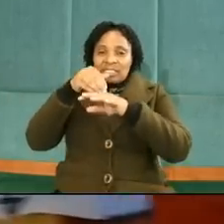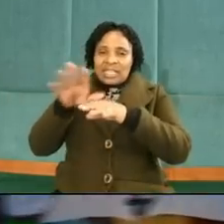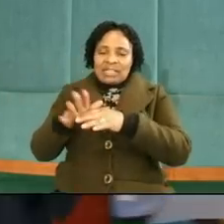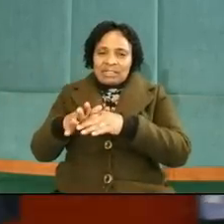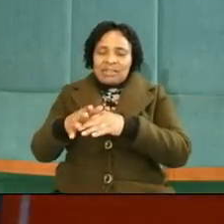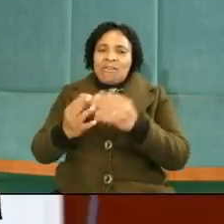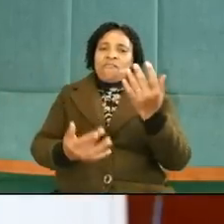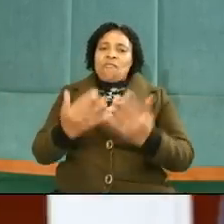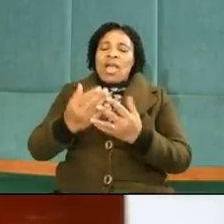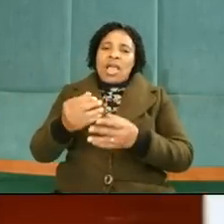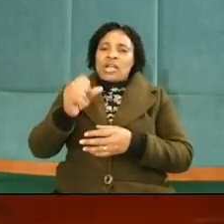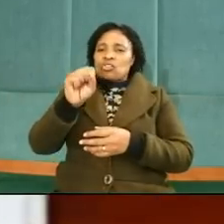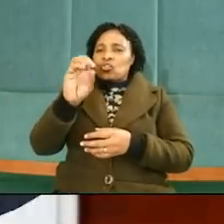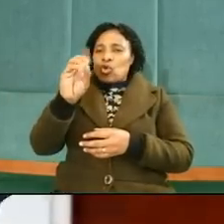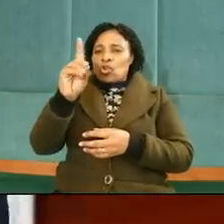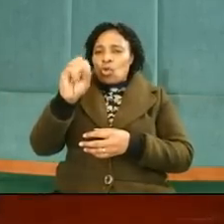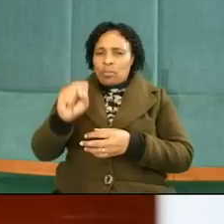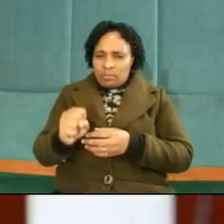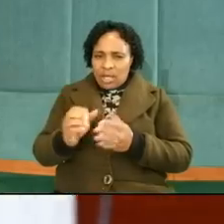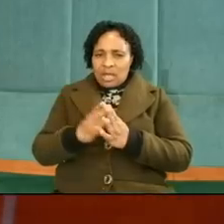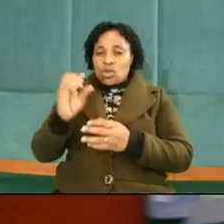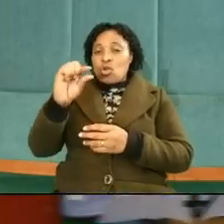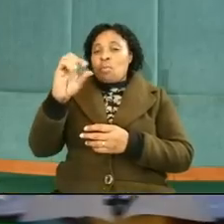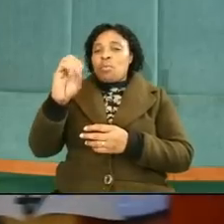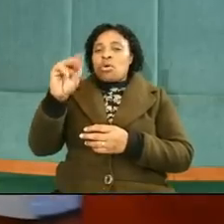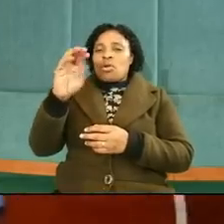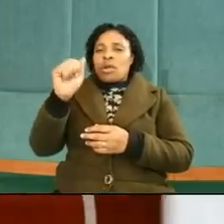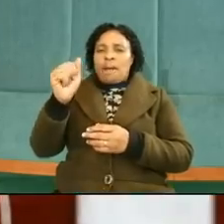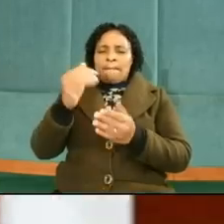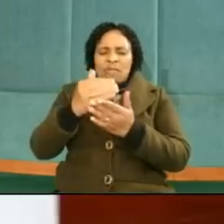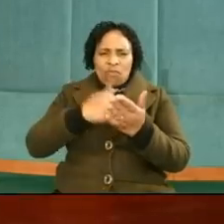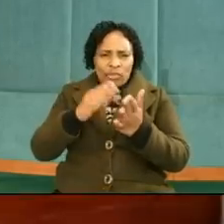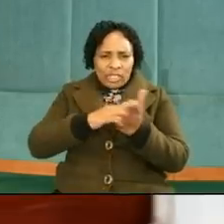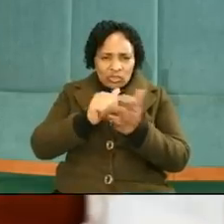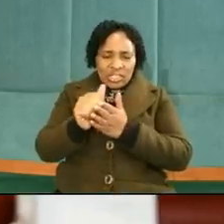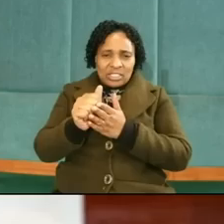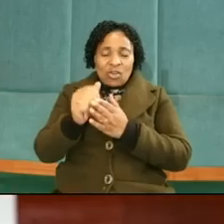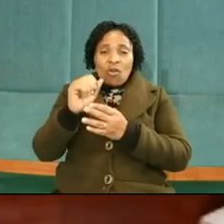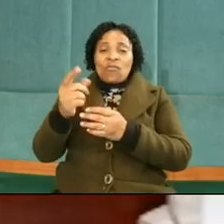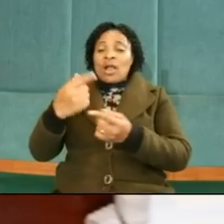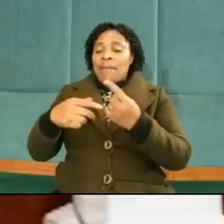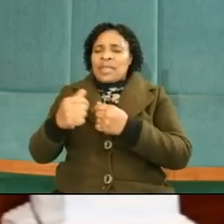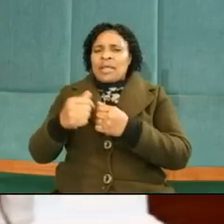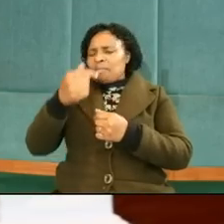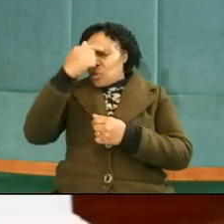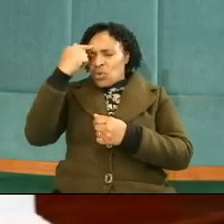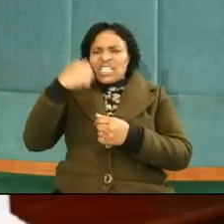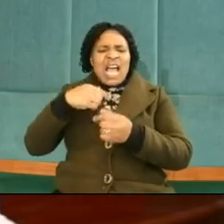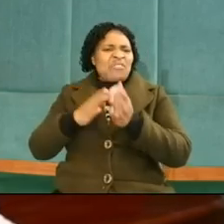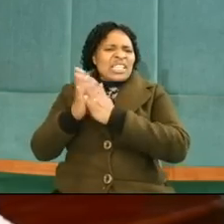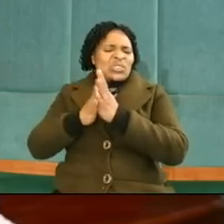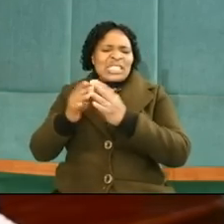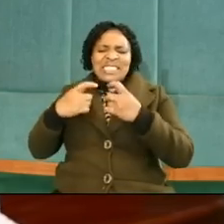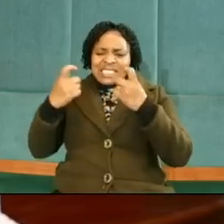Sodom just before the fire. Every time there is a destruction coming, Christ, because he has no interest in the